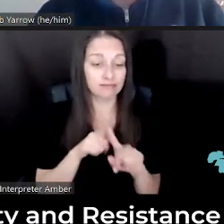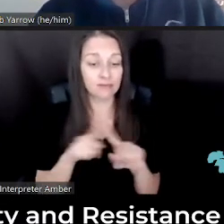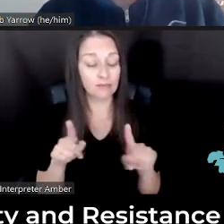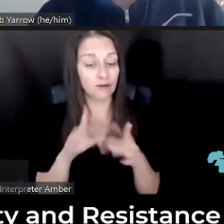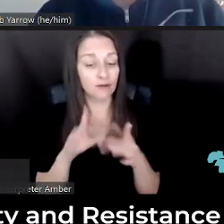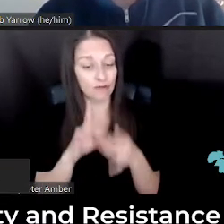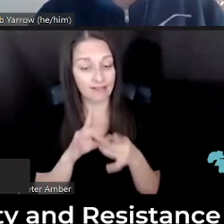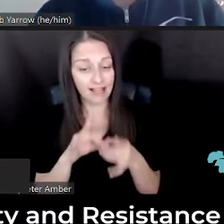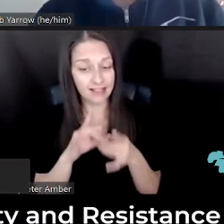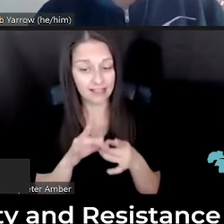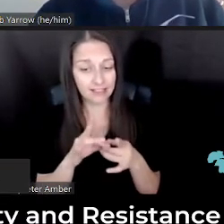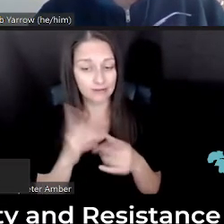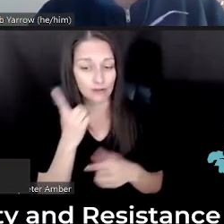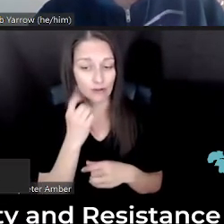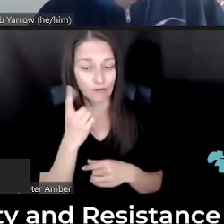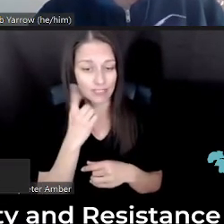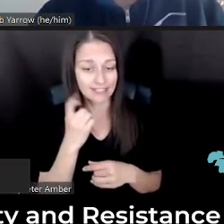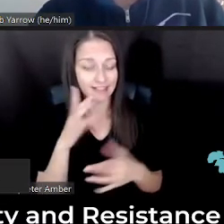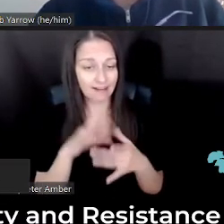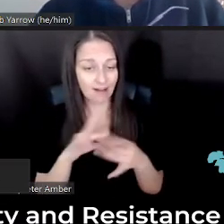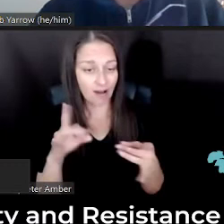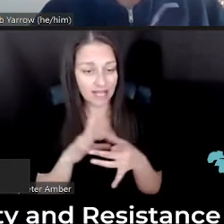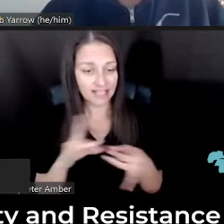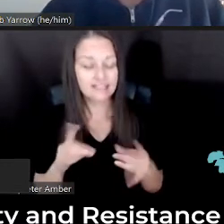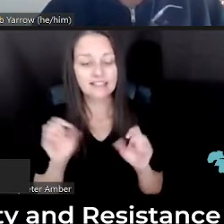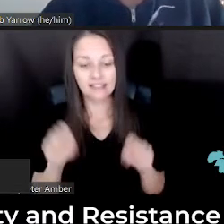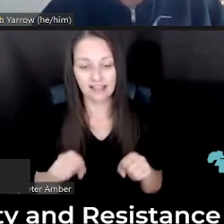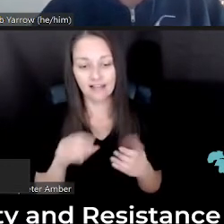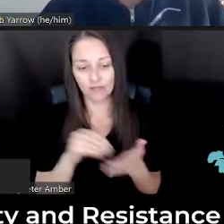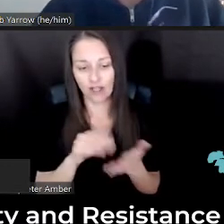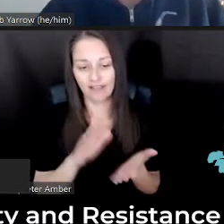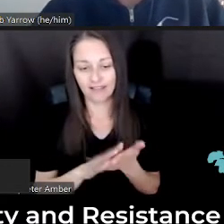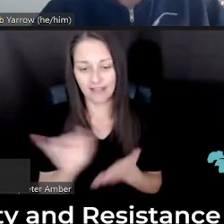what you've just heard or the general theme, jot that down.